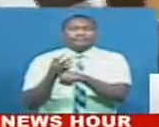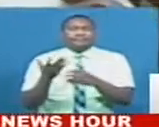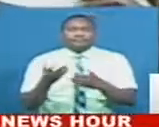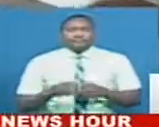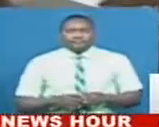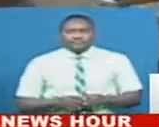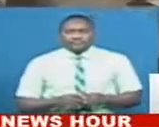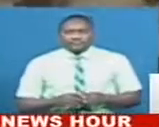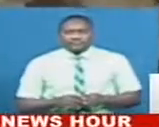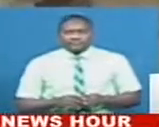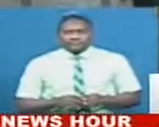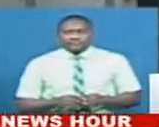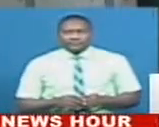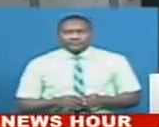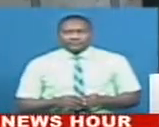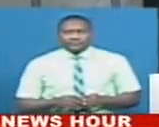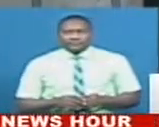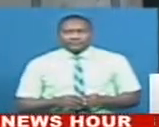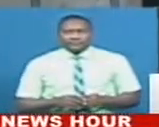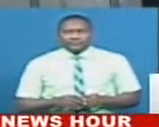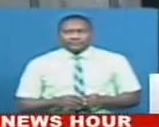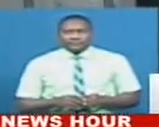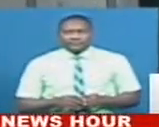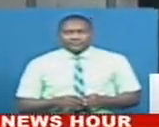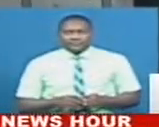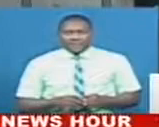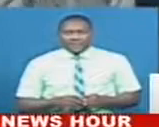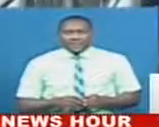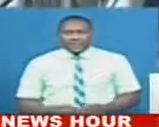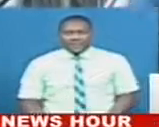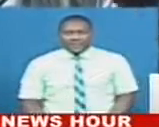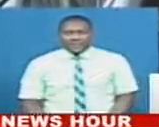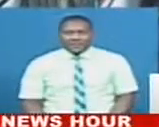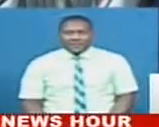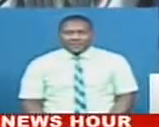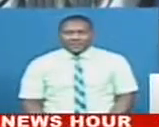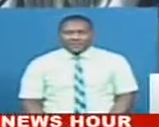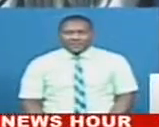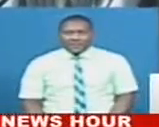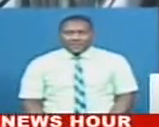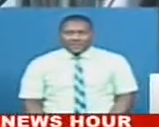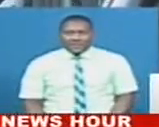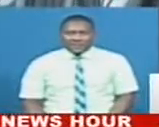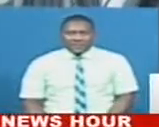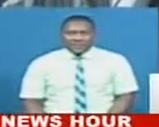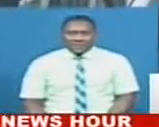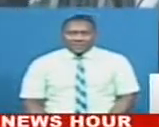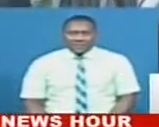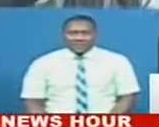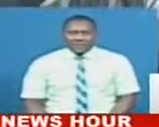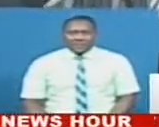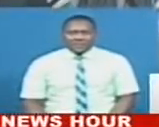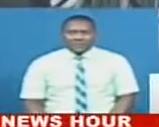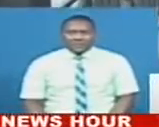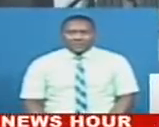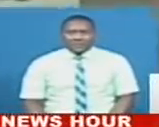System, CSSPS, was introduced to ensure that every BECE candidate has a smooth placement into a